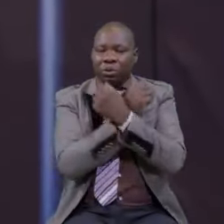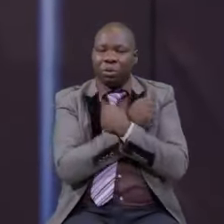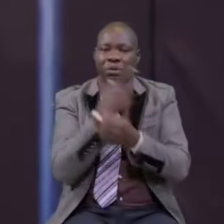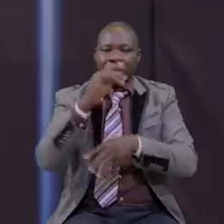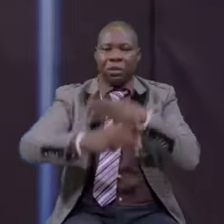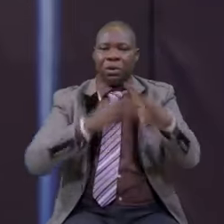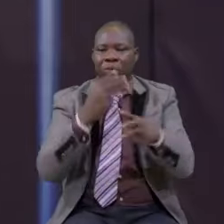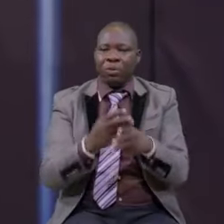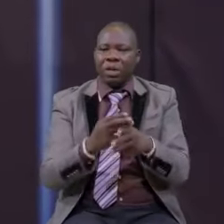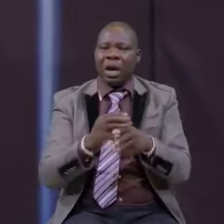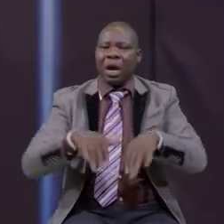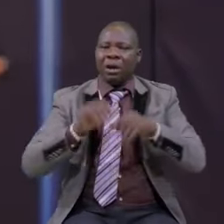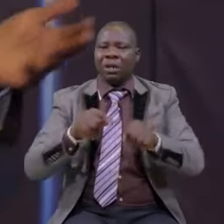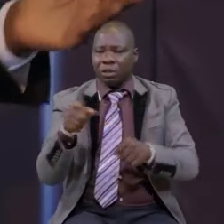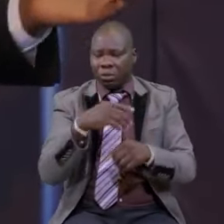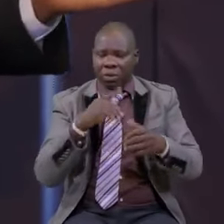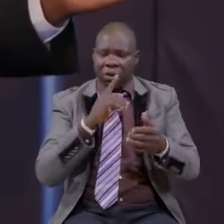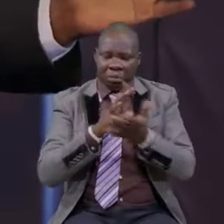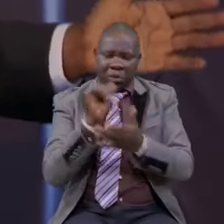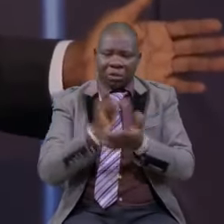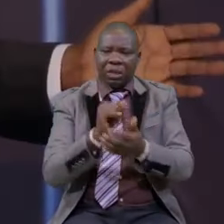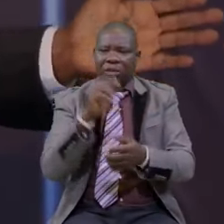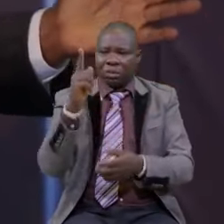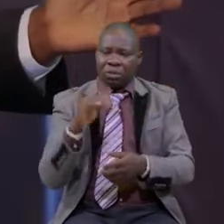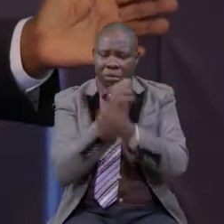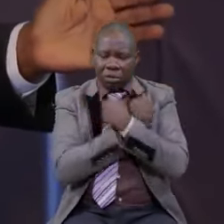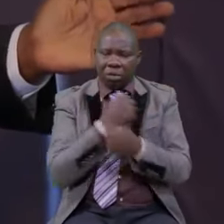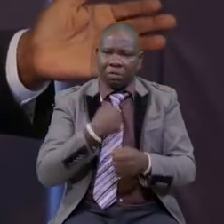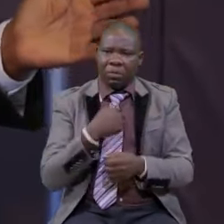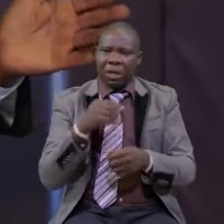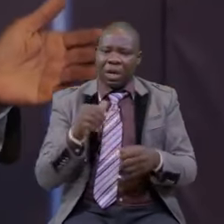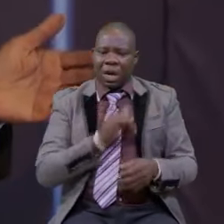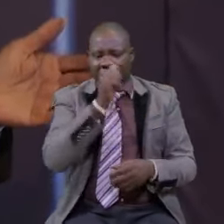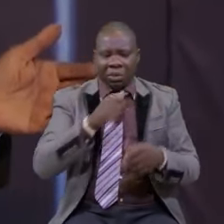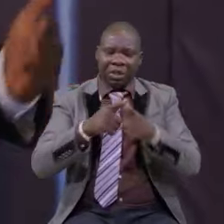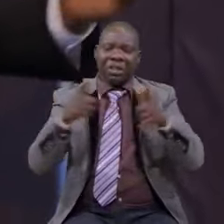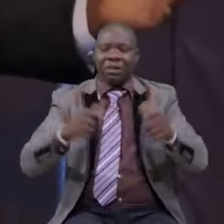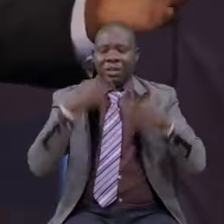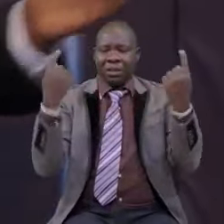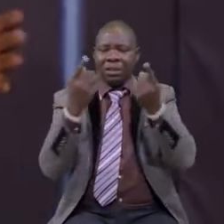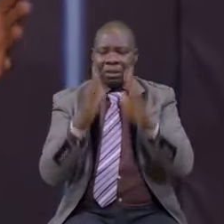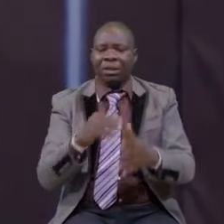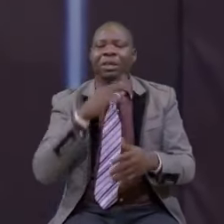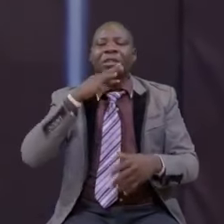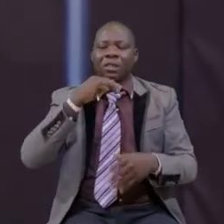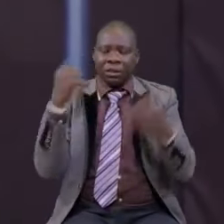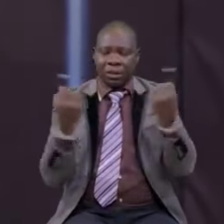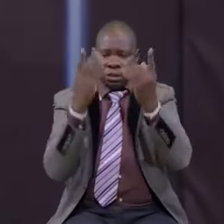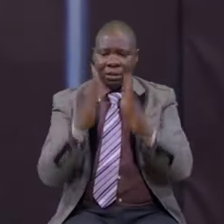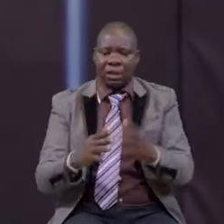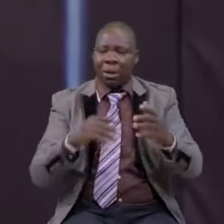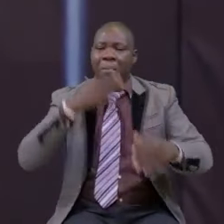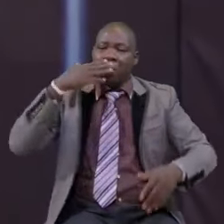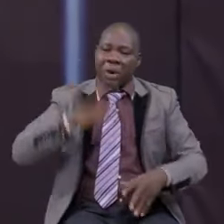If I don't believe that God loves me, you know, I've been a great sinner, a terrible sinner, a dirty sinner, a private sinner, a